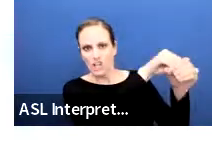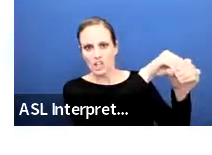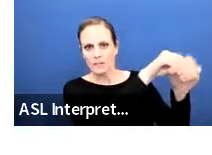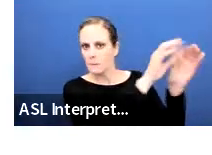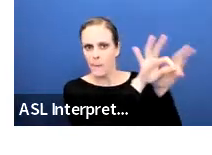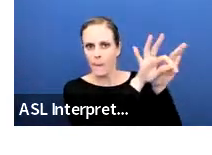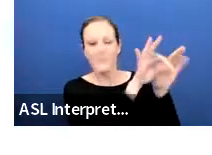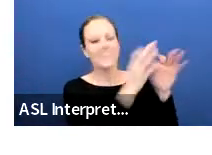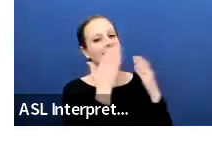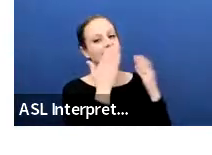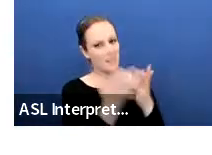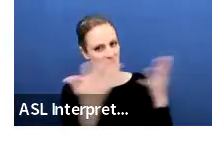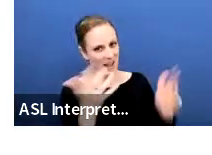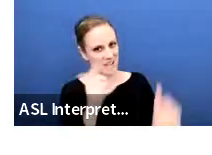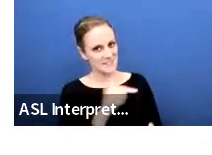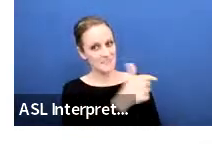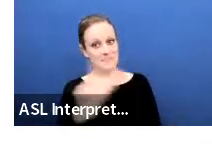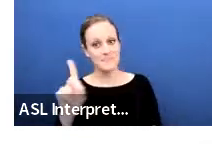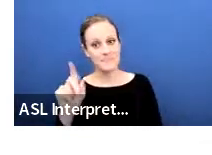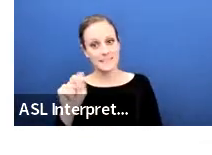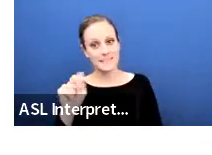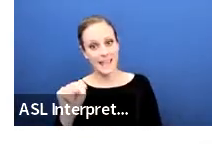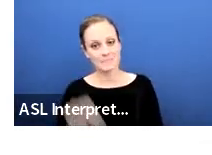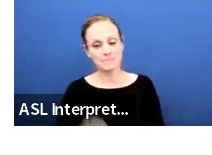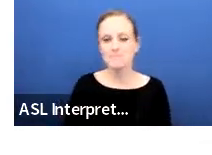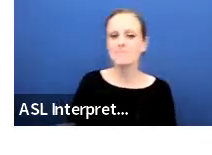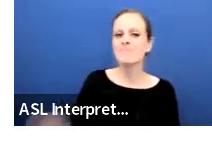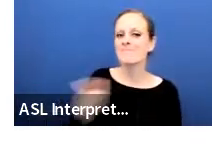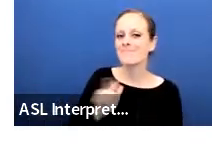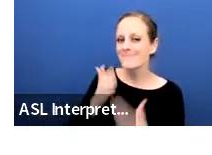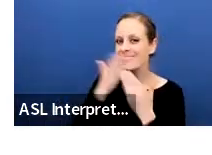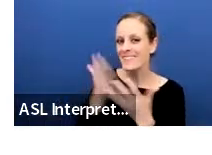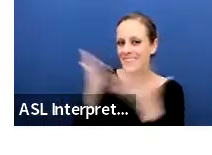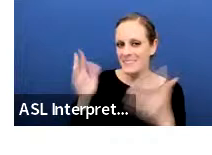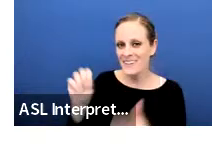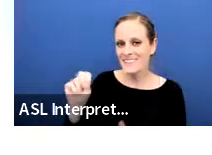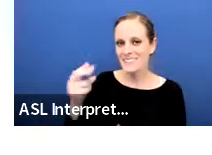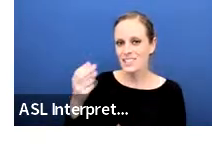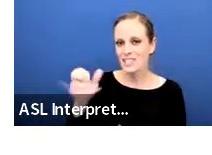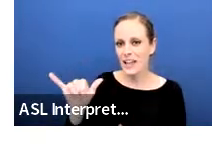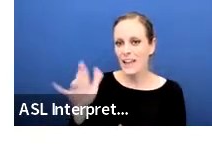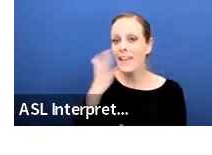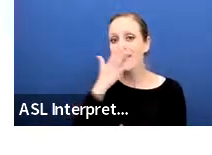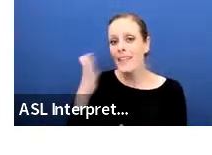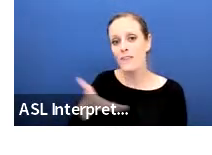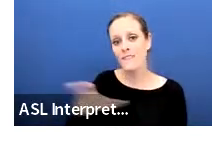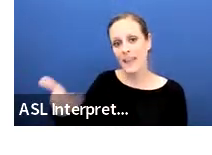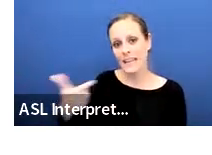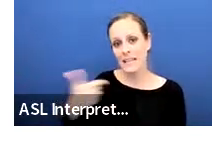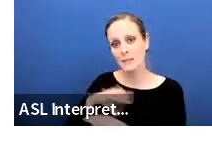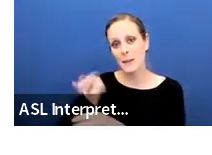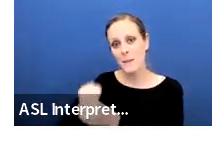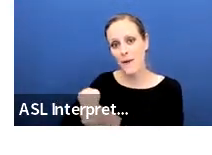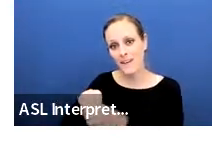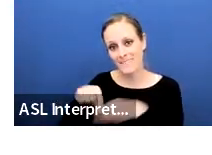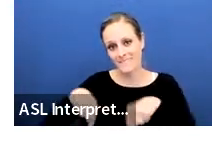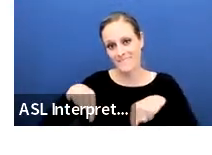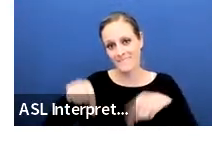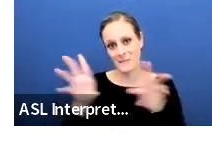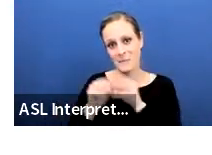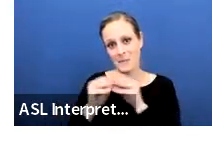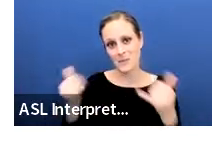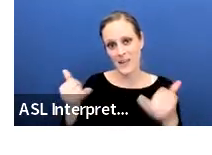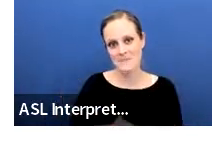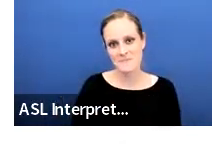Awesome. I will pass it on to Dan. Thank you very much, Shay, and thank you for inviting me to be a part of this today.